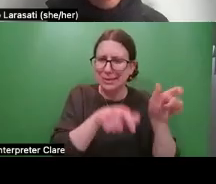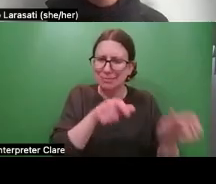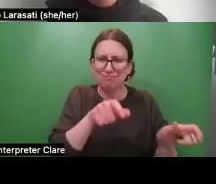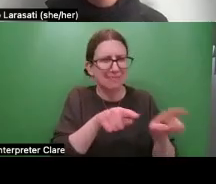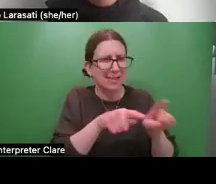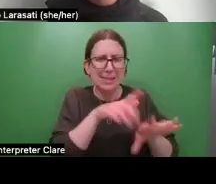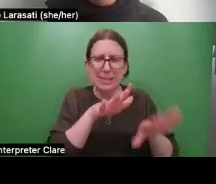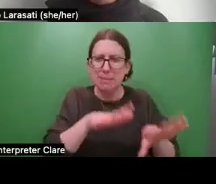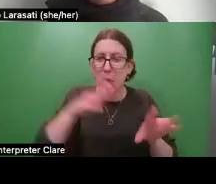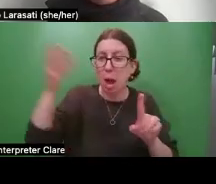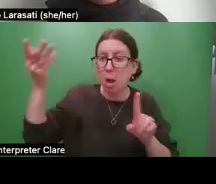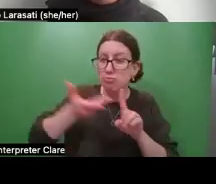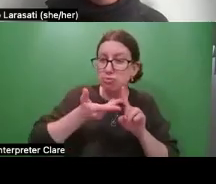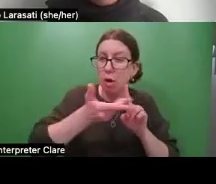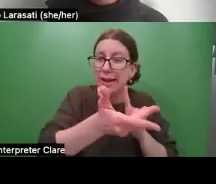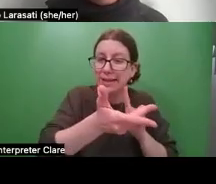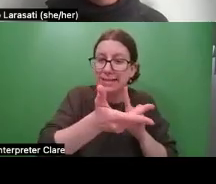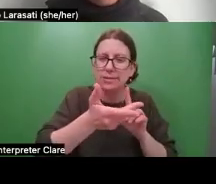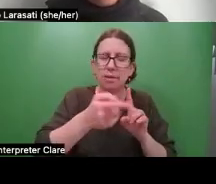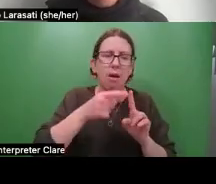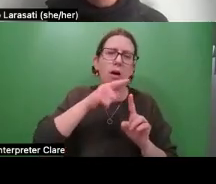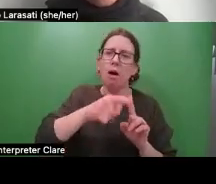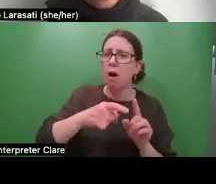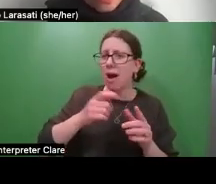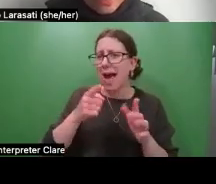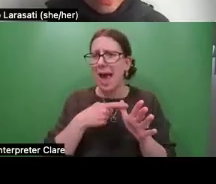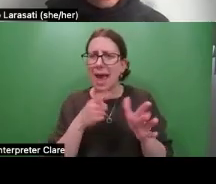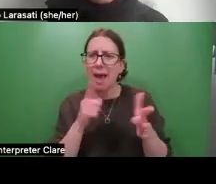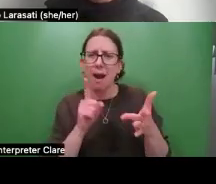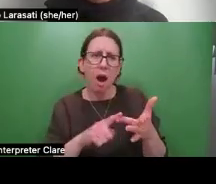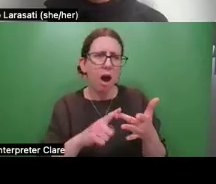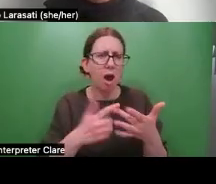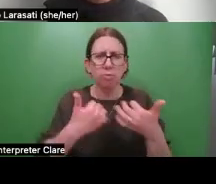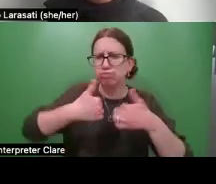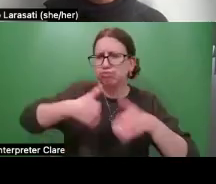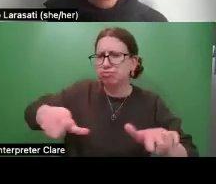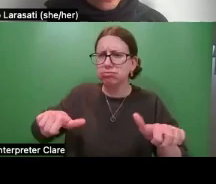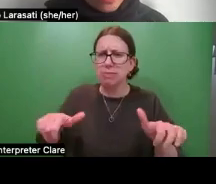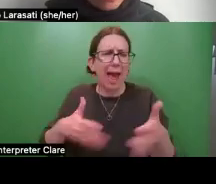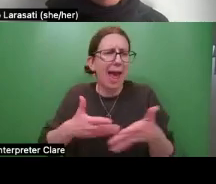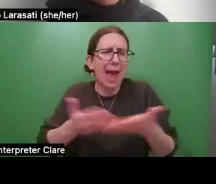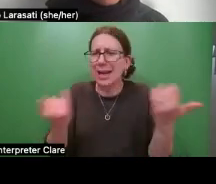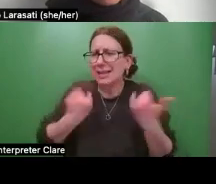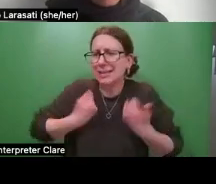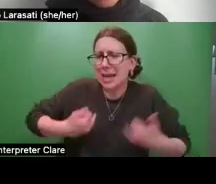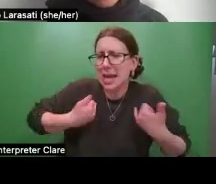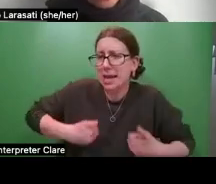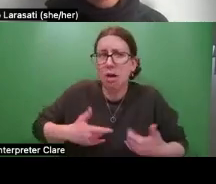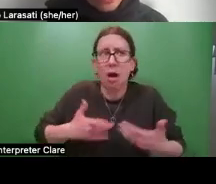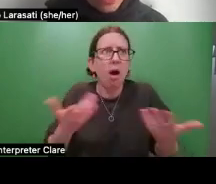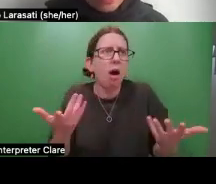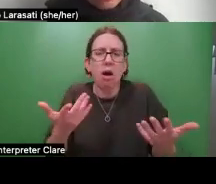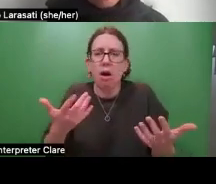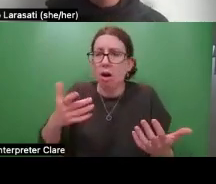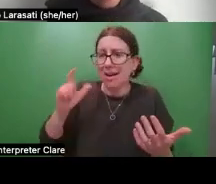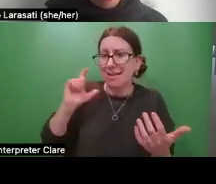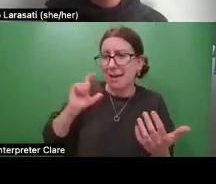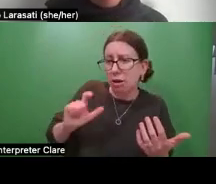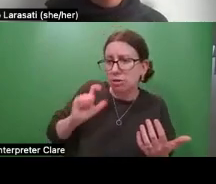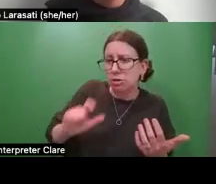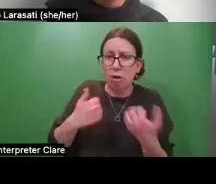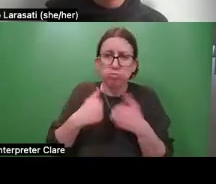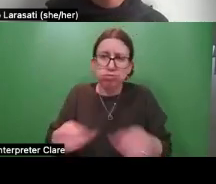myth about AI will cure any diseases, cancer, solving climate change,